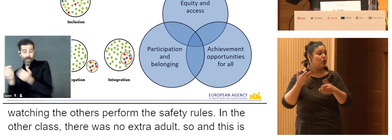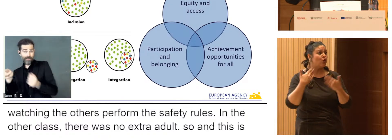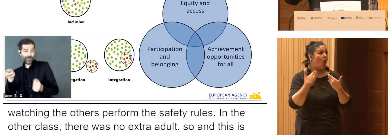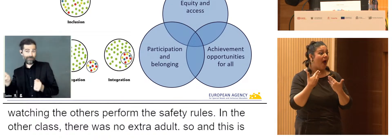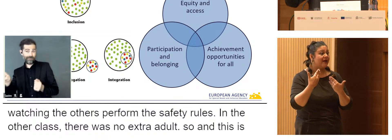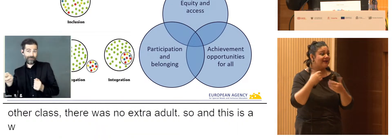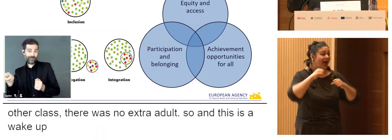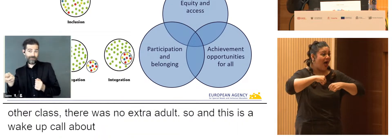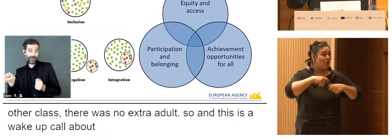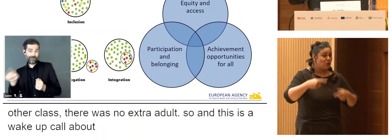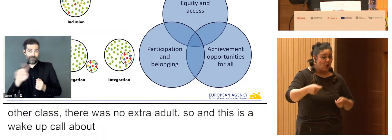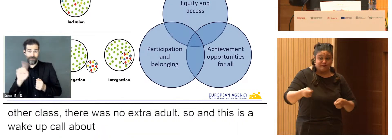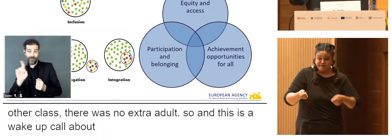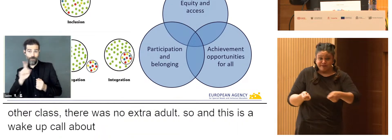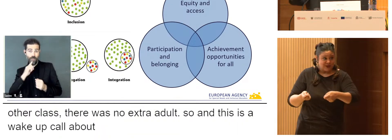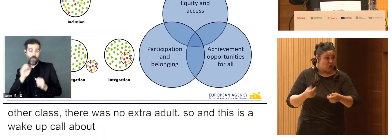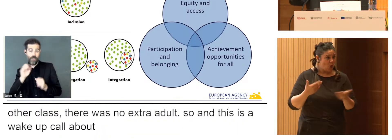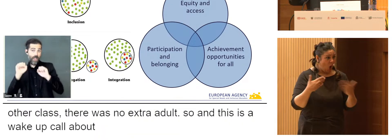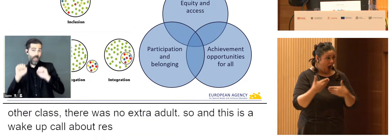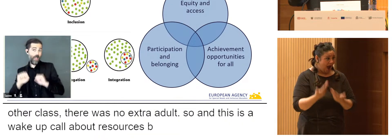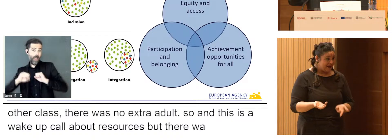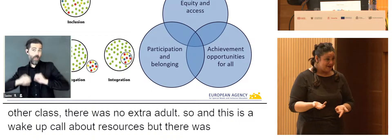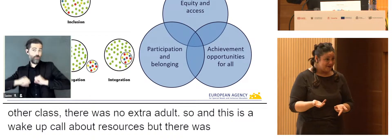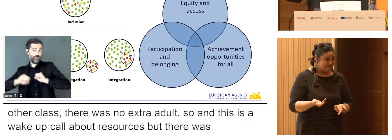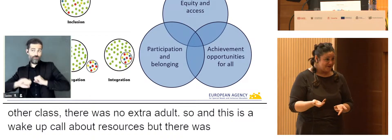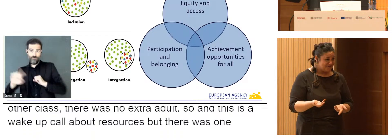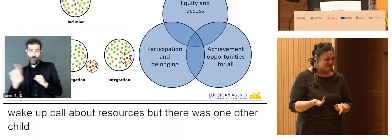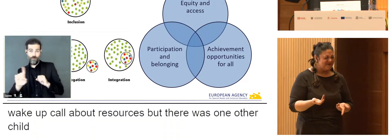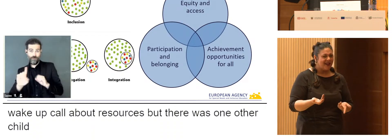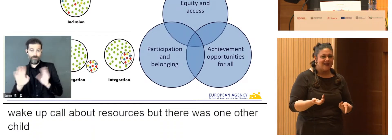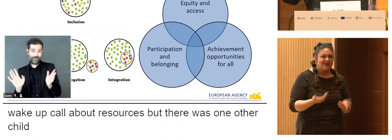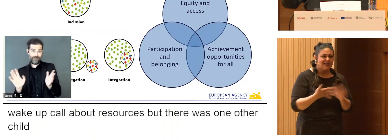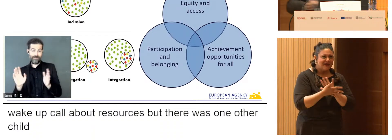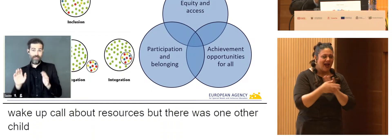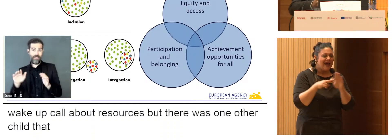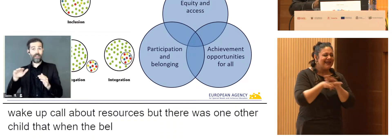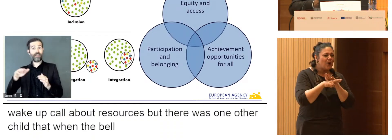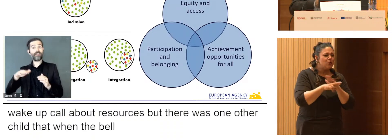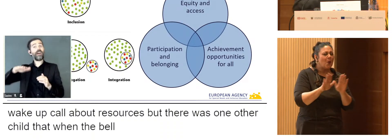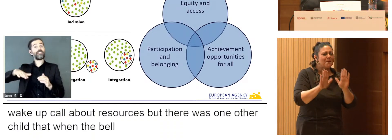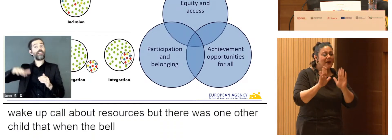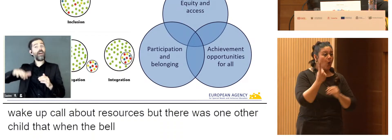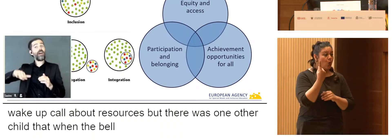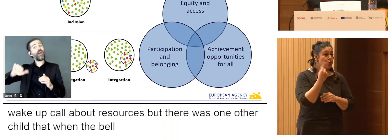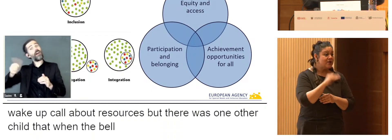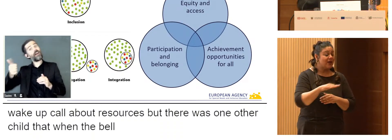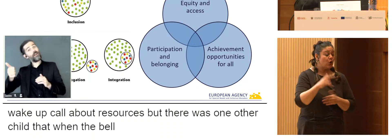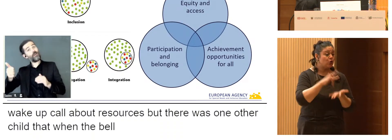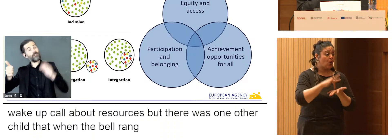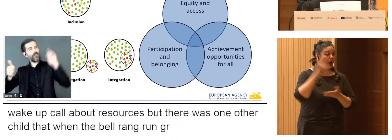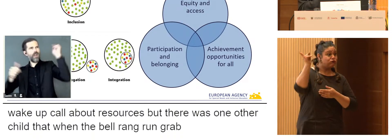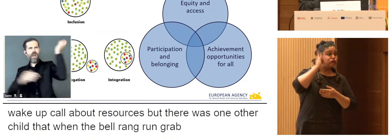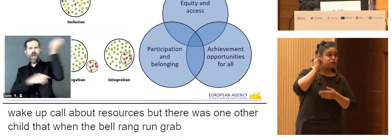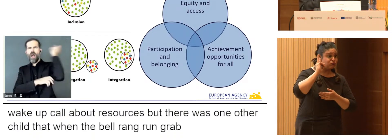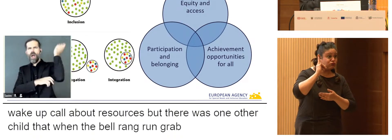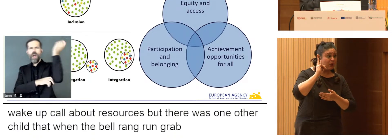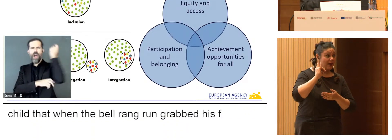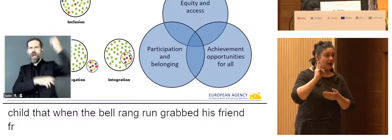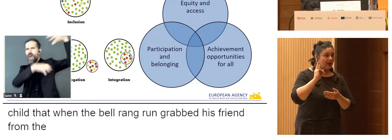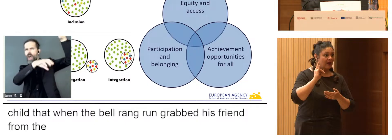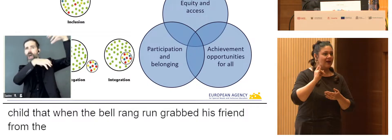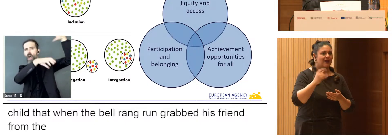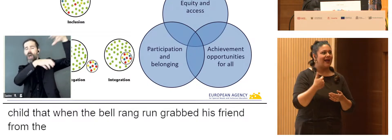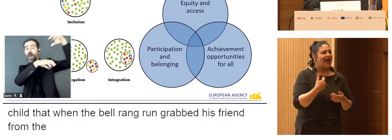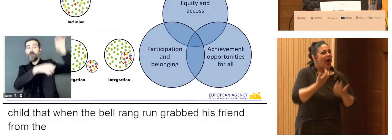about resources, but there was one other child that when the bell rang, ran, grabbed his friend from the